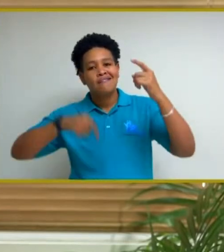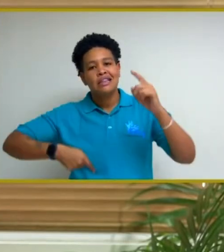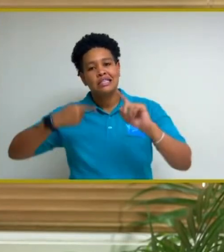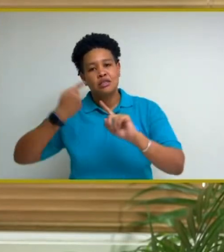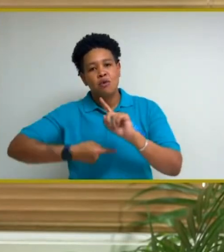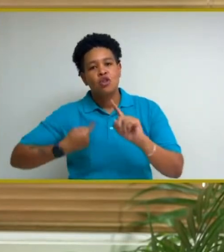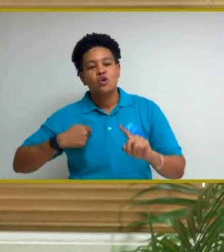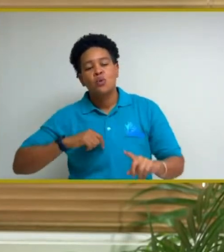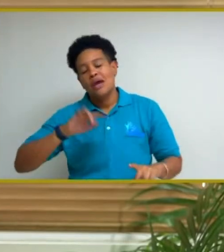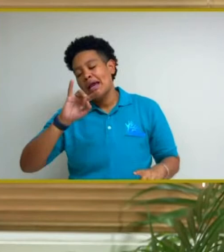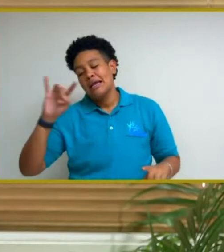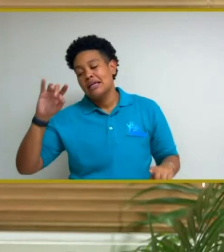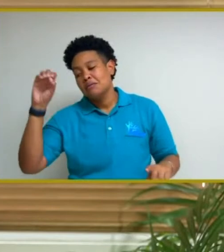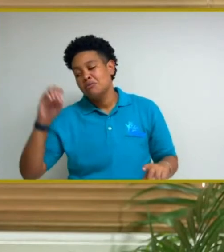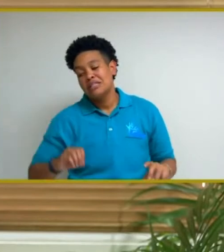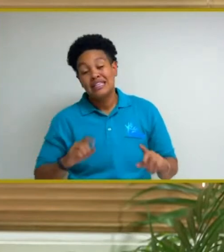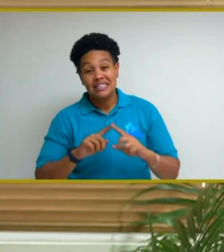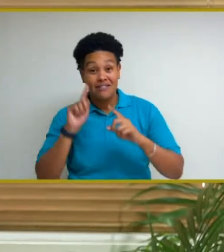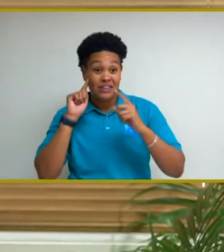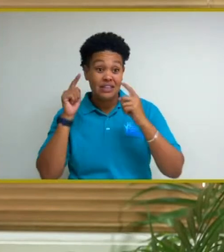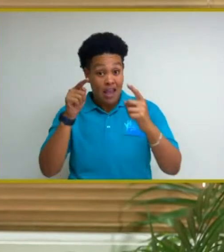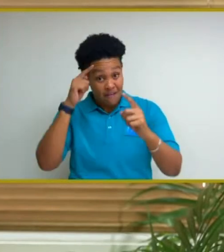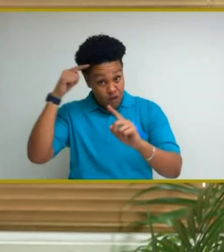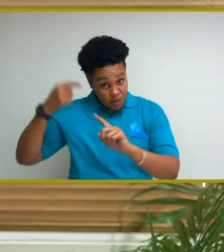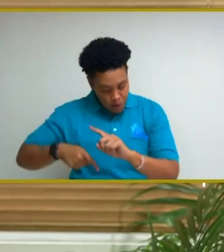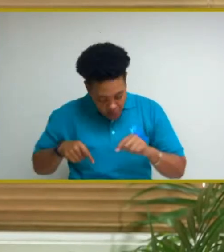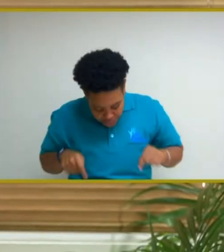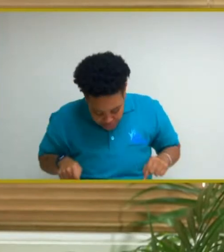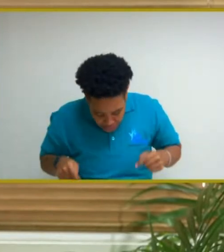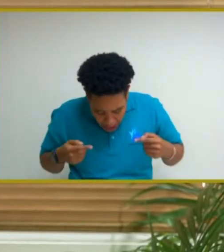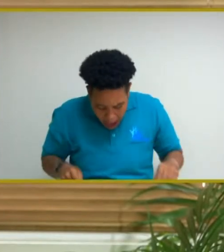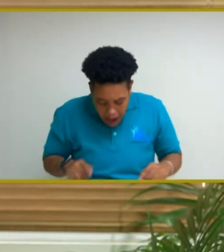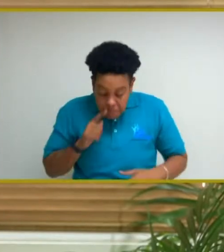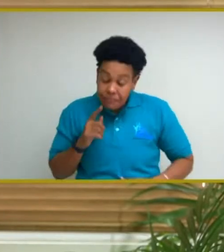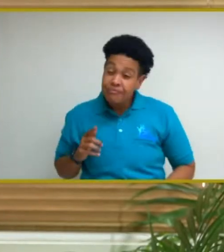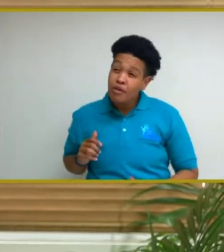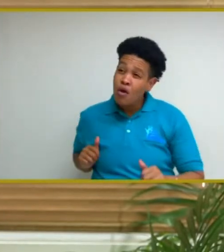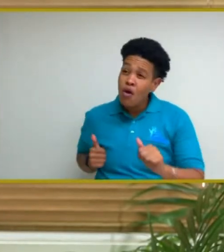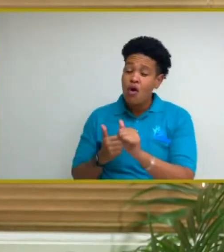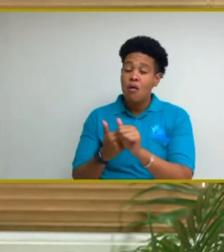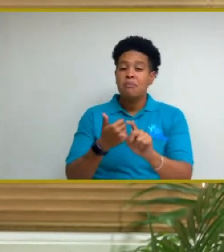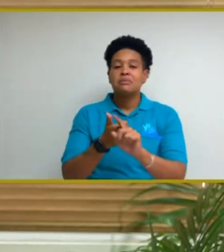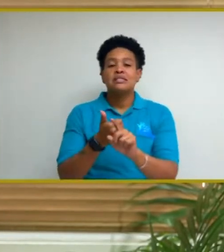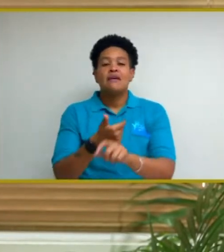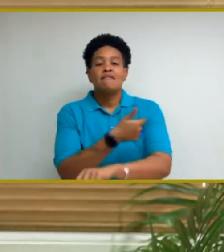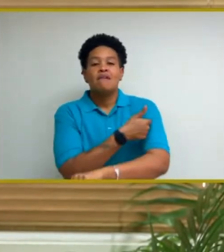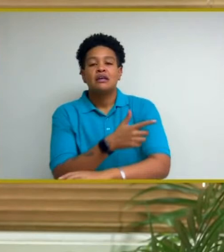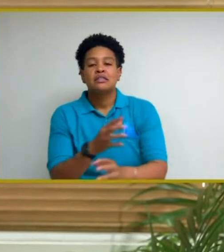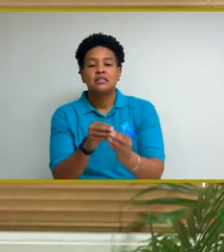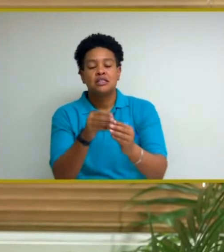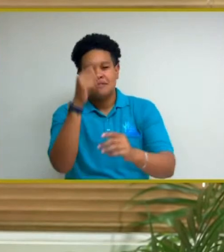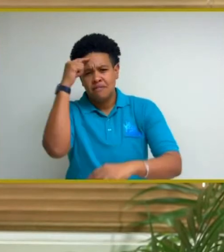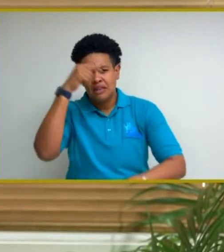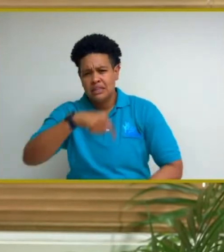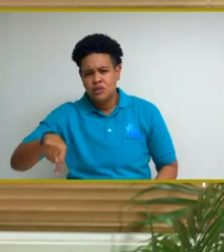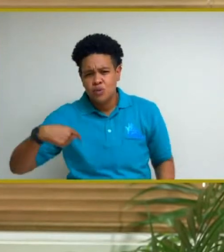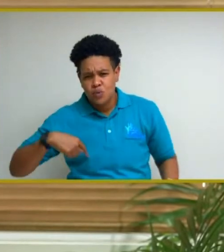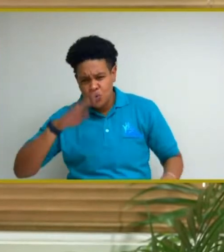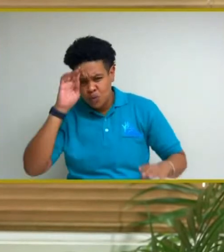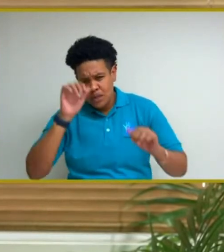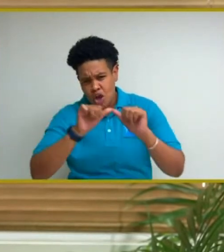we are 88% of the target for the month. The upcoming vaccination sessions for this week, we